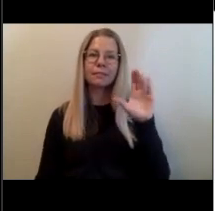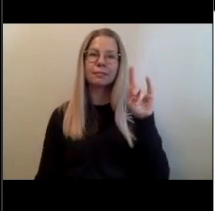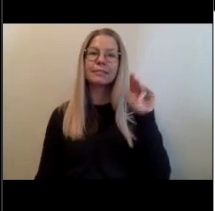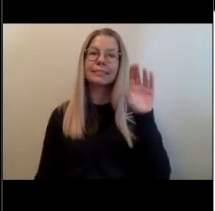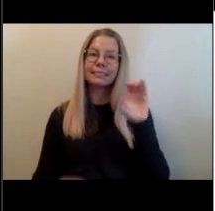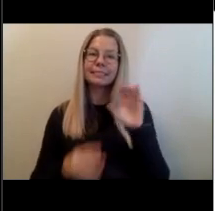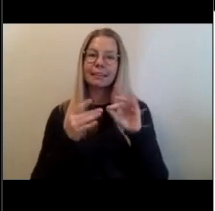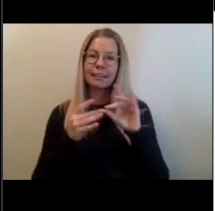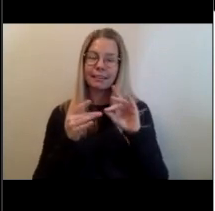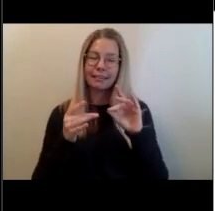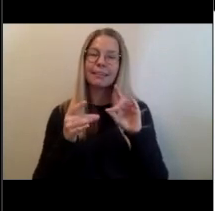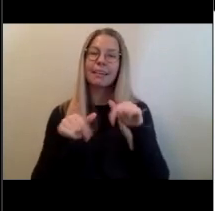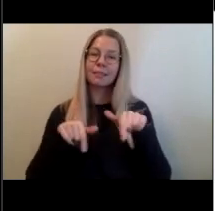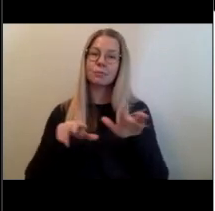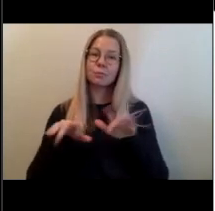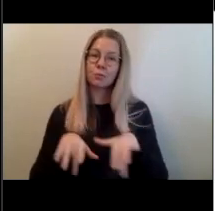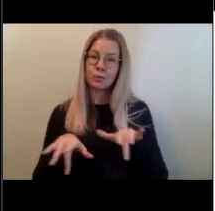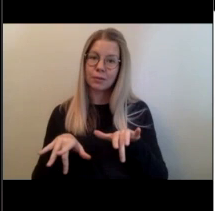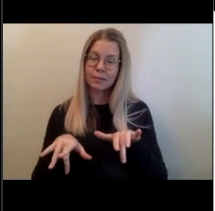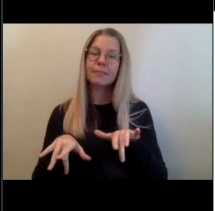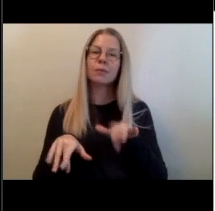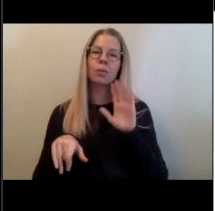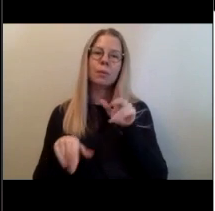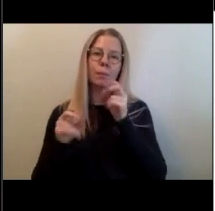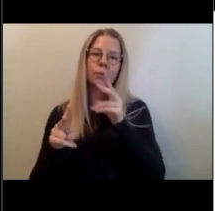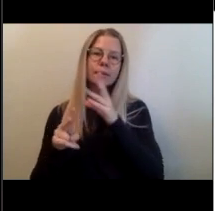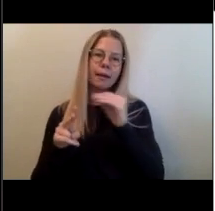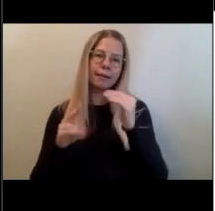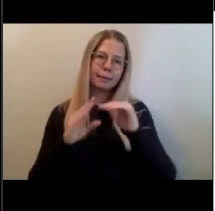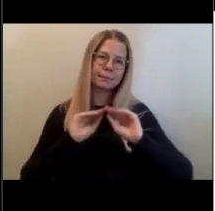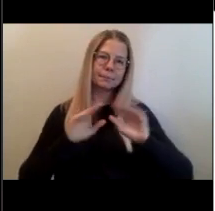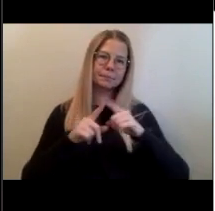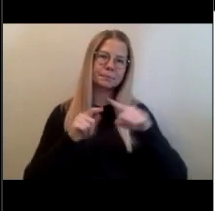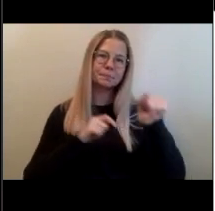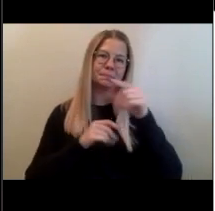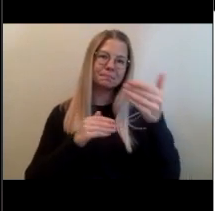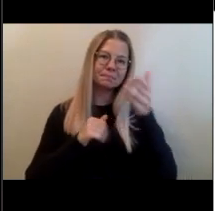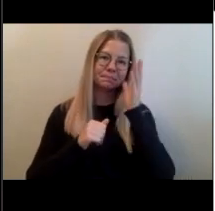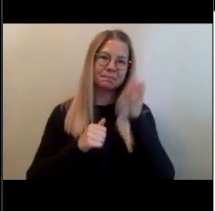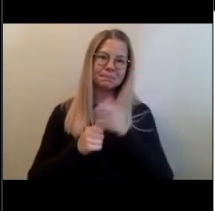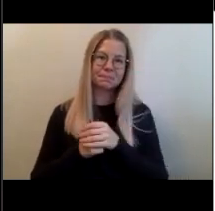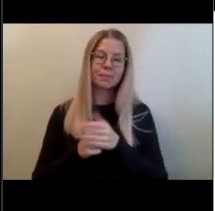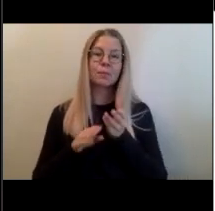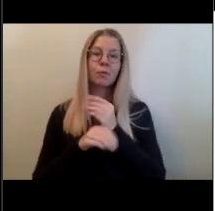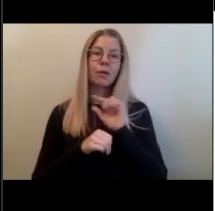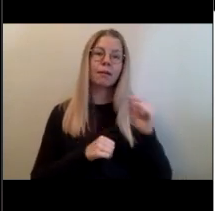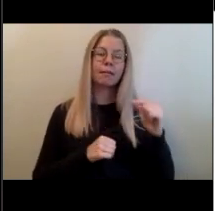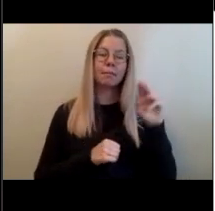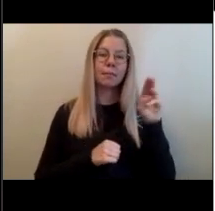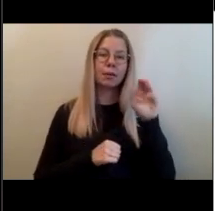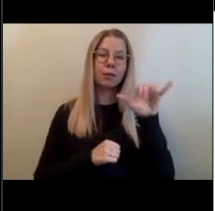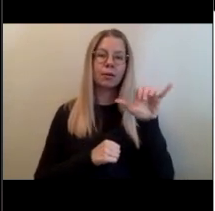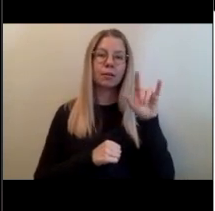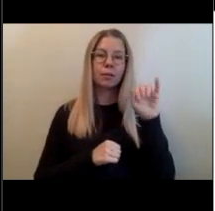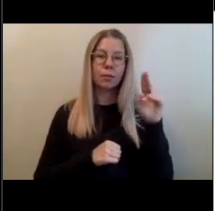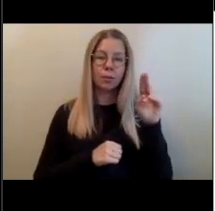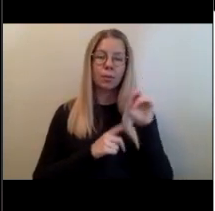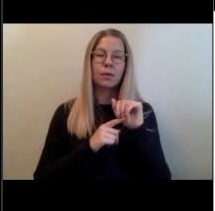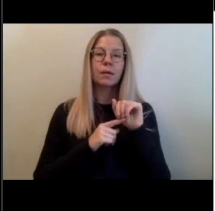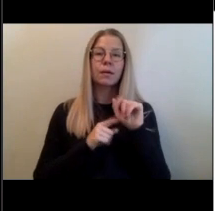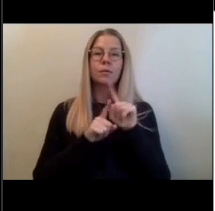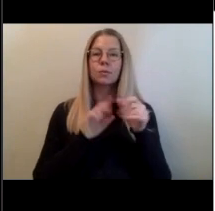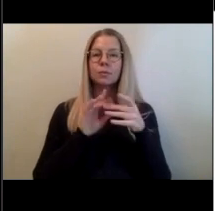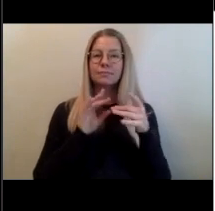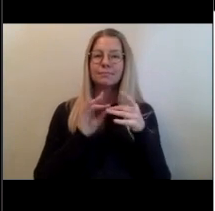will be posted and available to you later. So I just want to say, before I turn it over to Mary Lou, that the Alzheimer's Society of BC has been